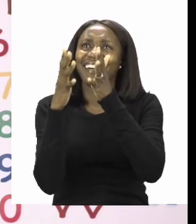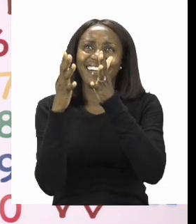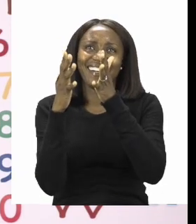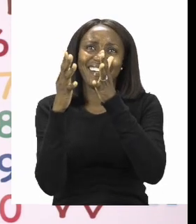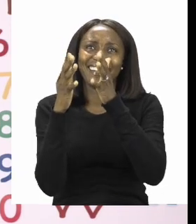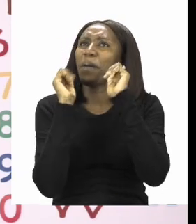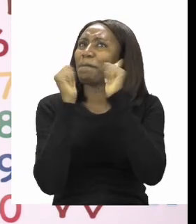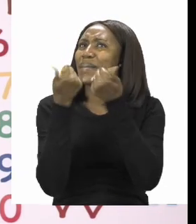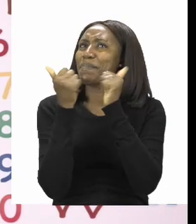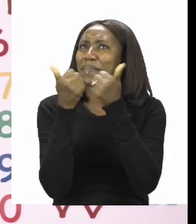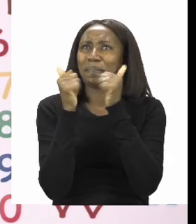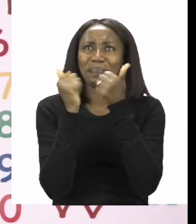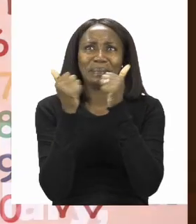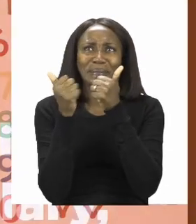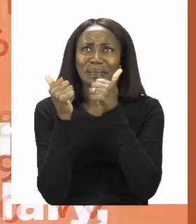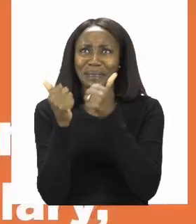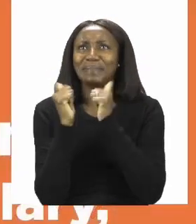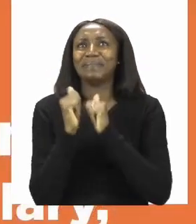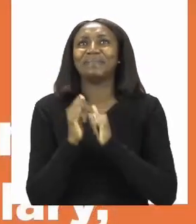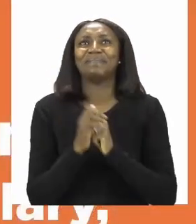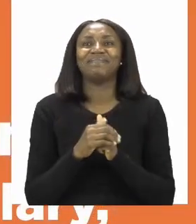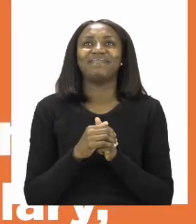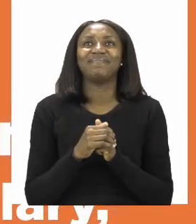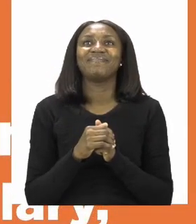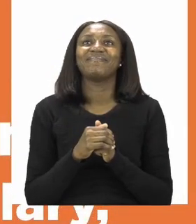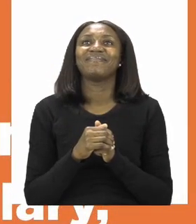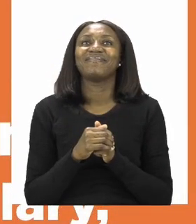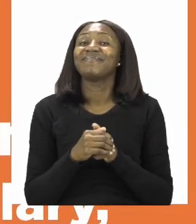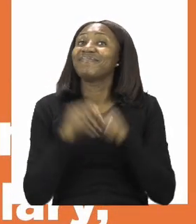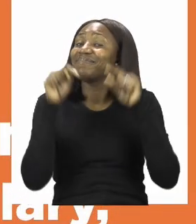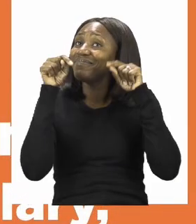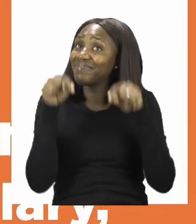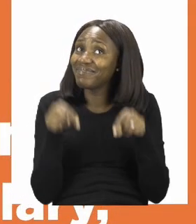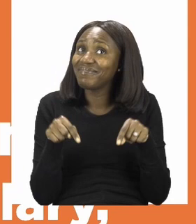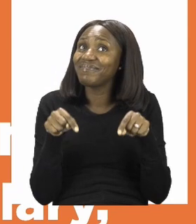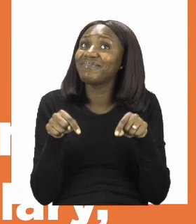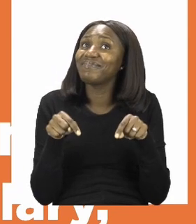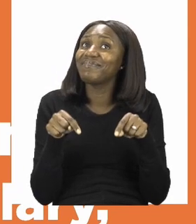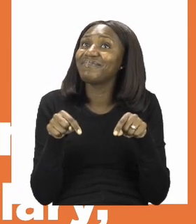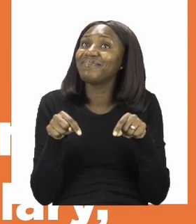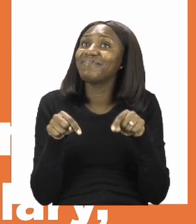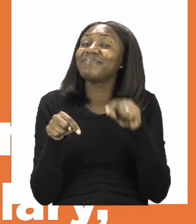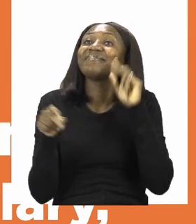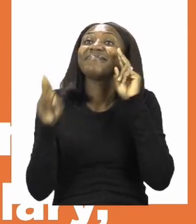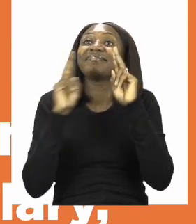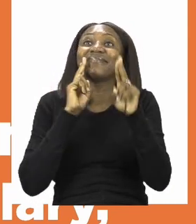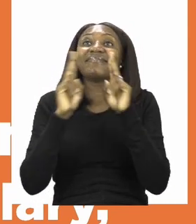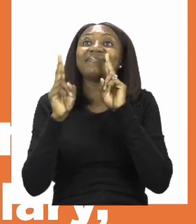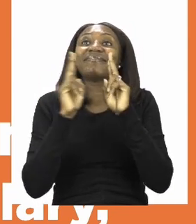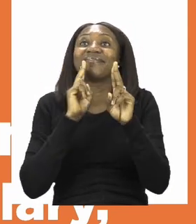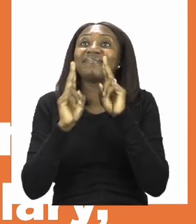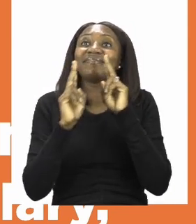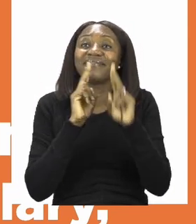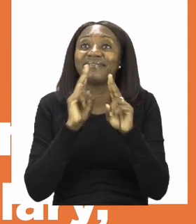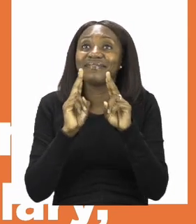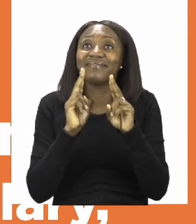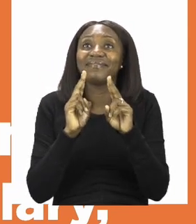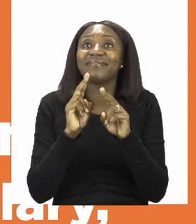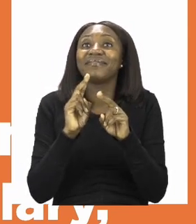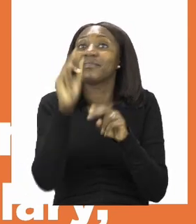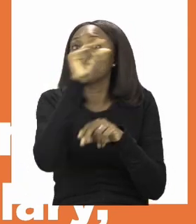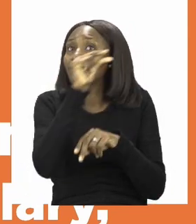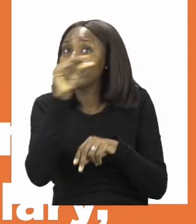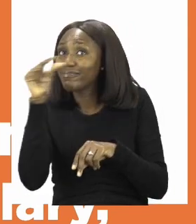Yay! Good job, everyone! For today's lesson, we will be talking about